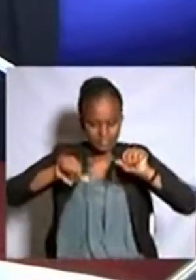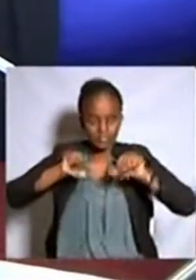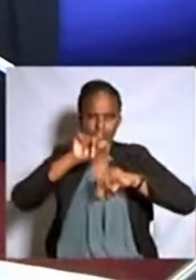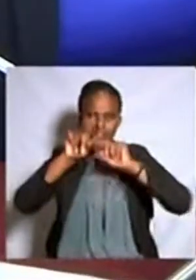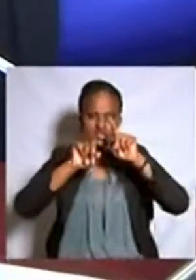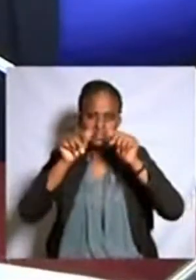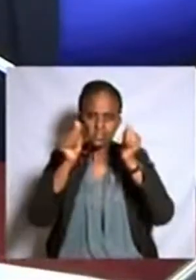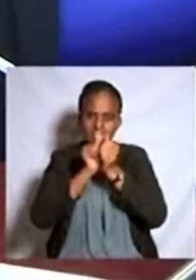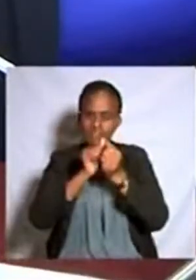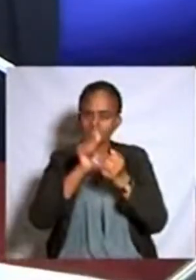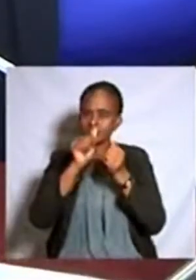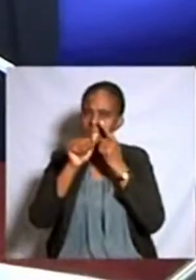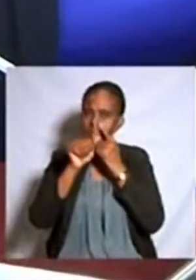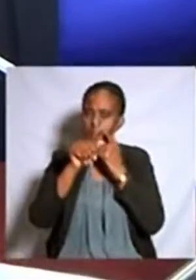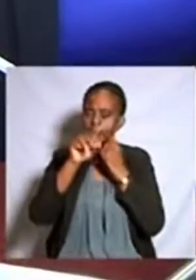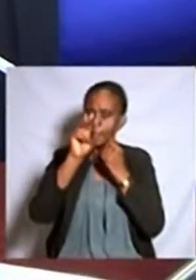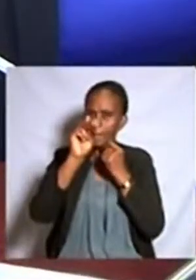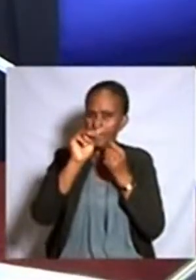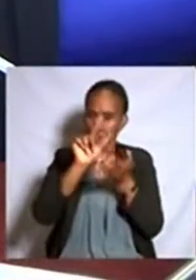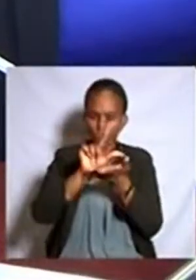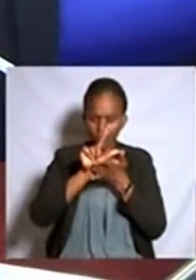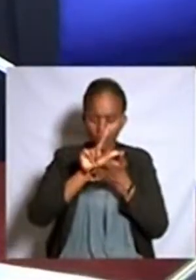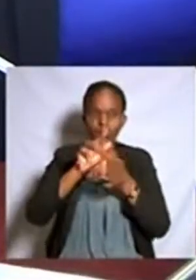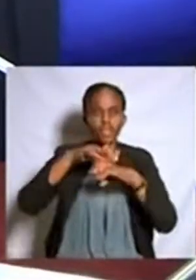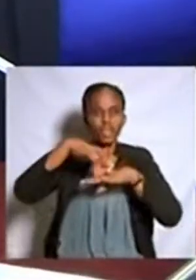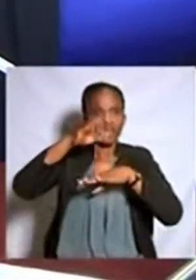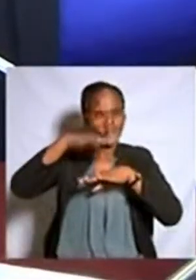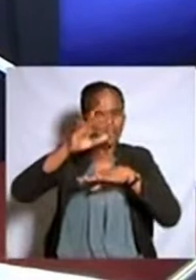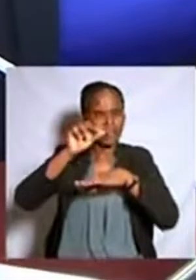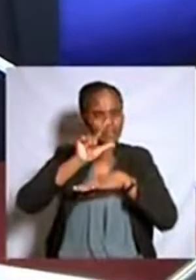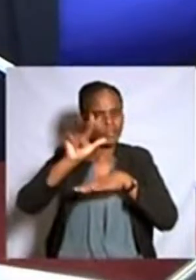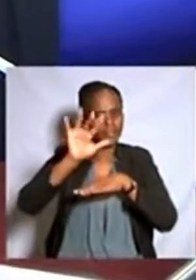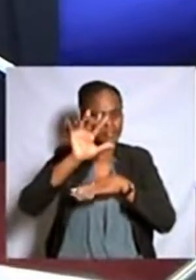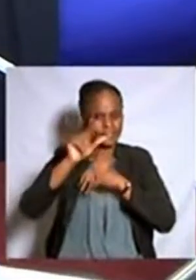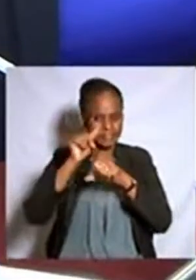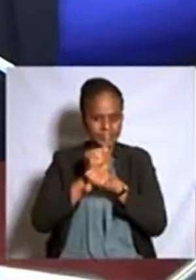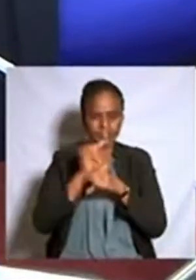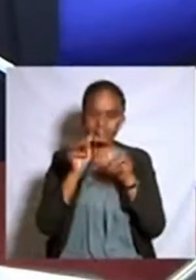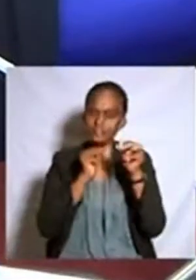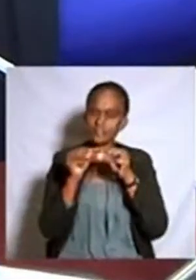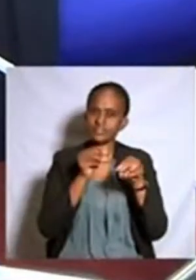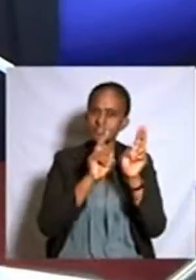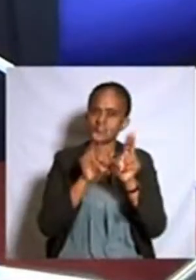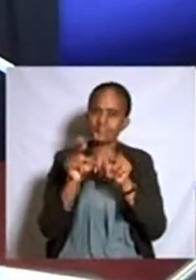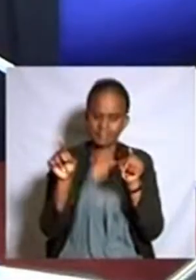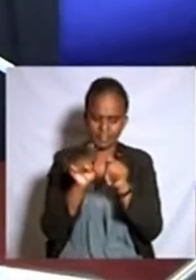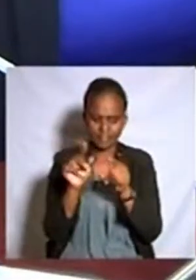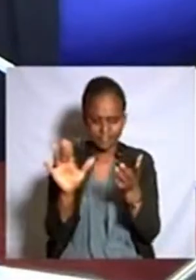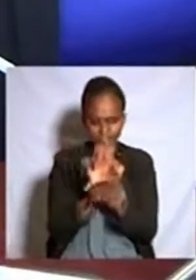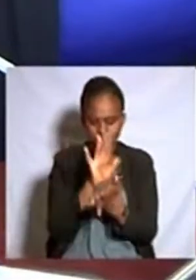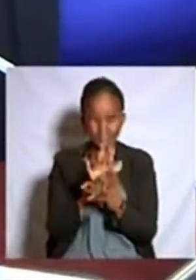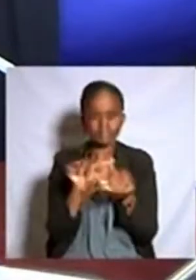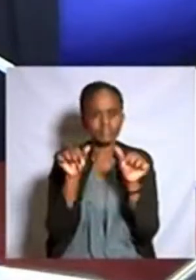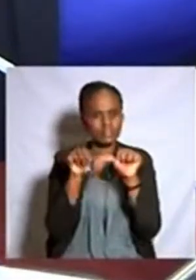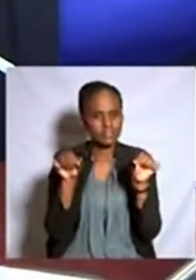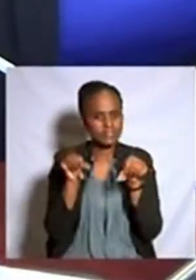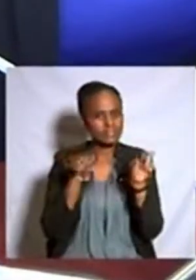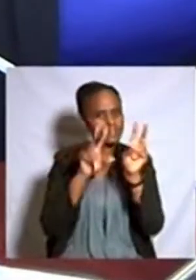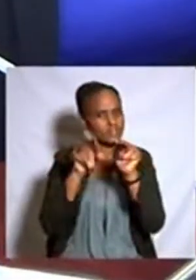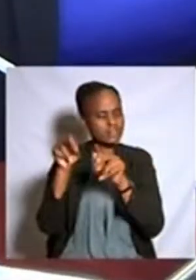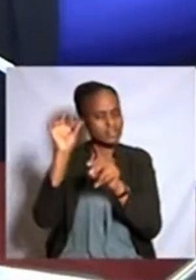mortgage above 25 years. The management response, Chair, is on the same page. The auditor's observation is